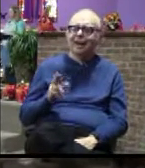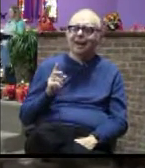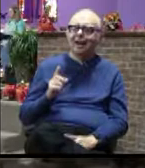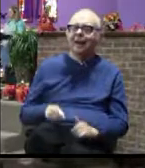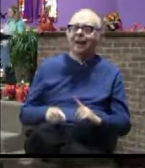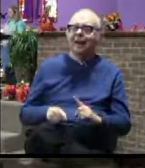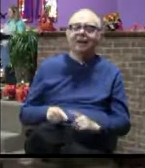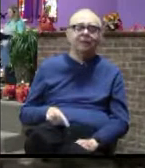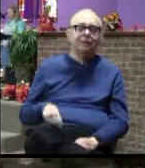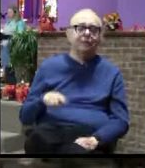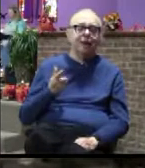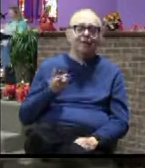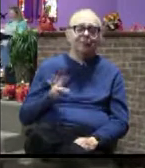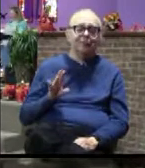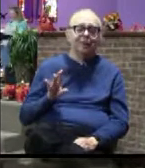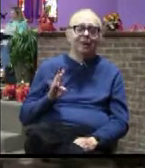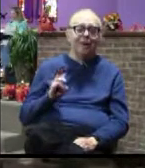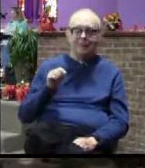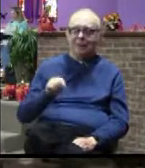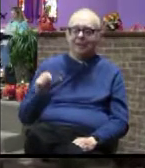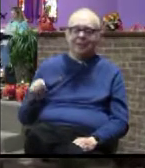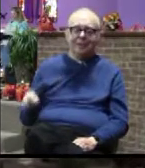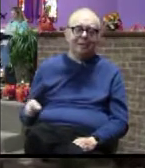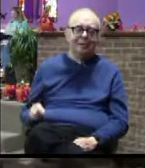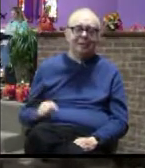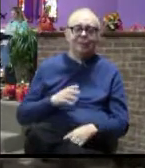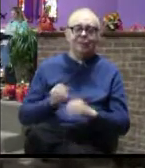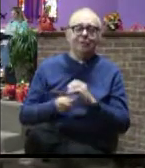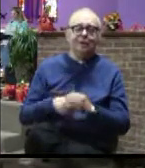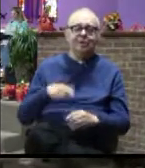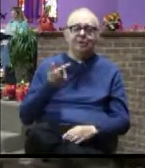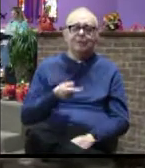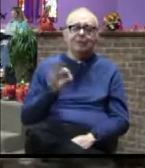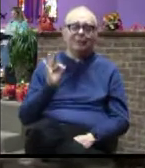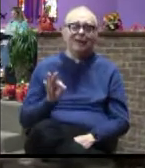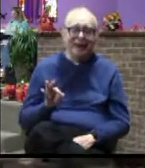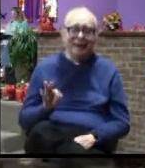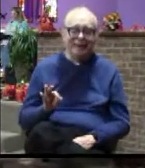but you got 28 dents on it yeah but you put the 29th